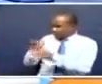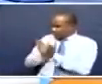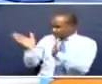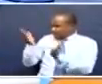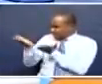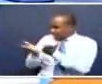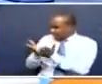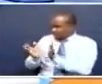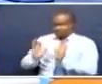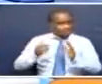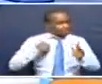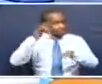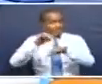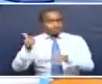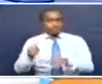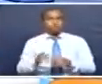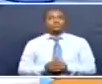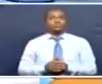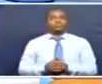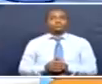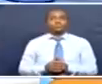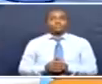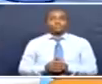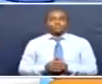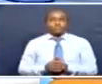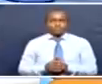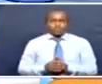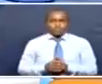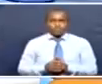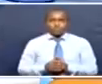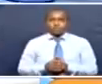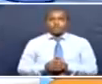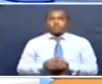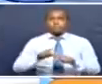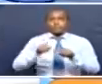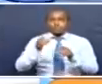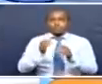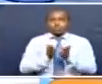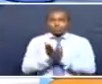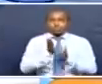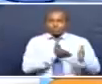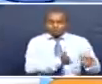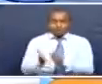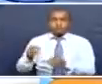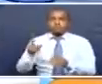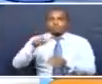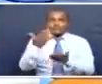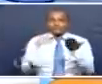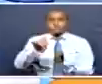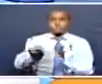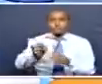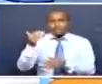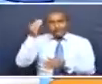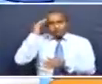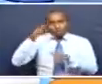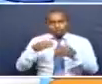as yet. I'm yet to get there. Because we still have through the channels that are the public service board, okay. We have to assess them and know how to go